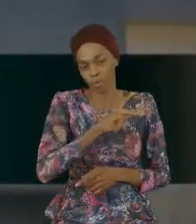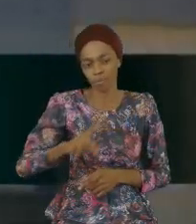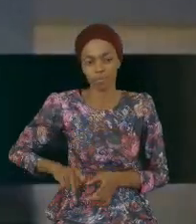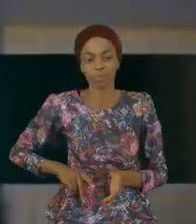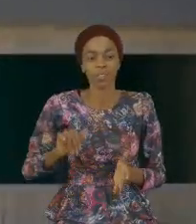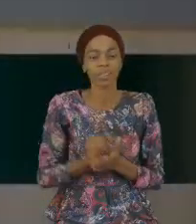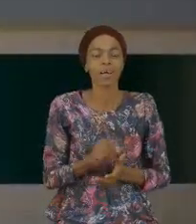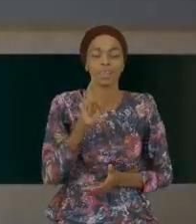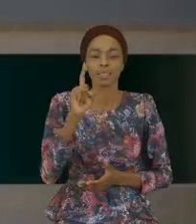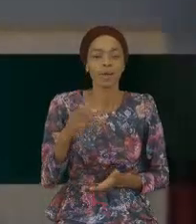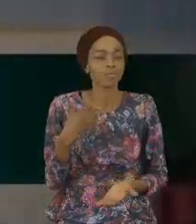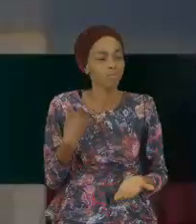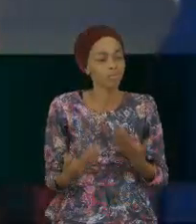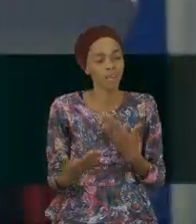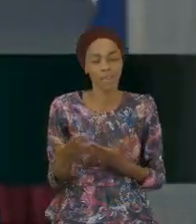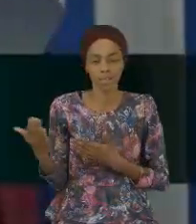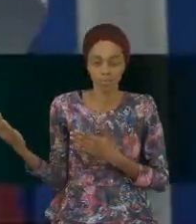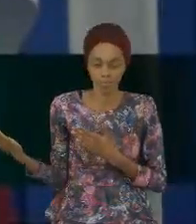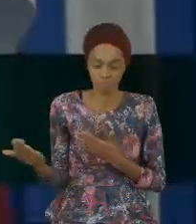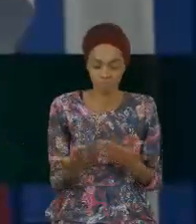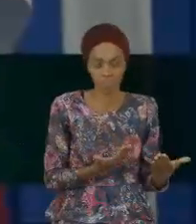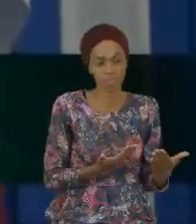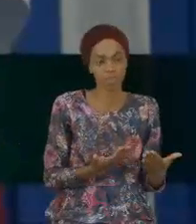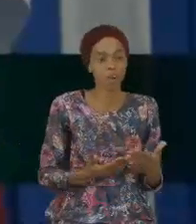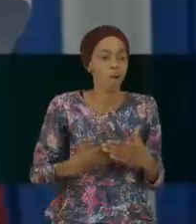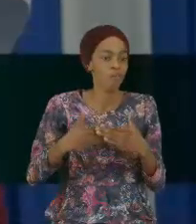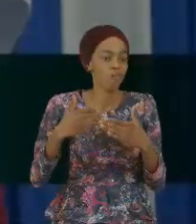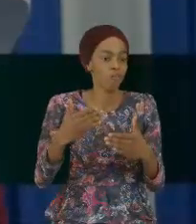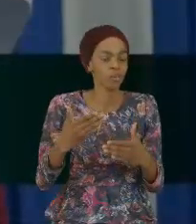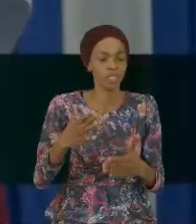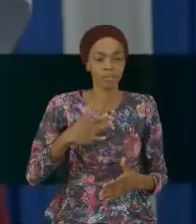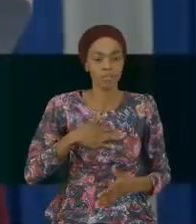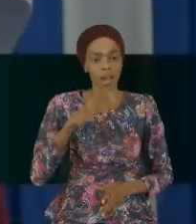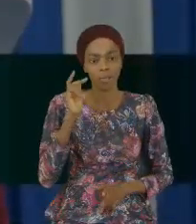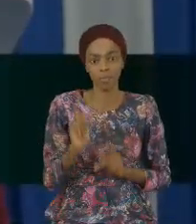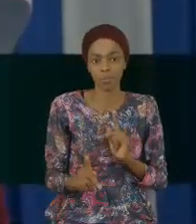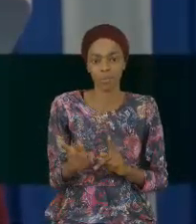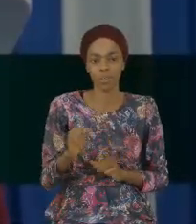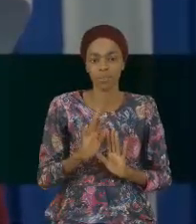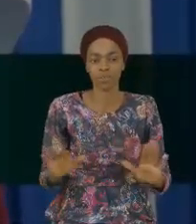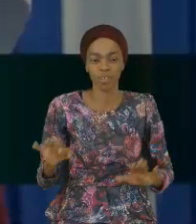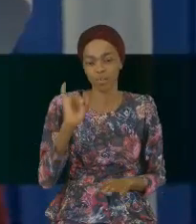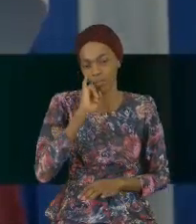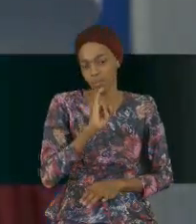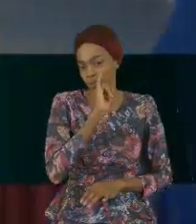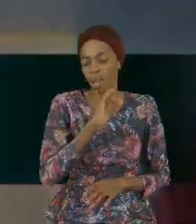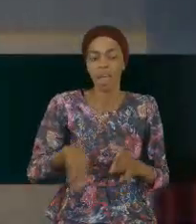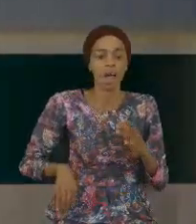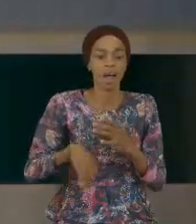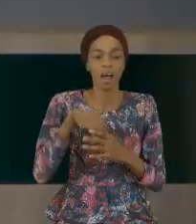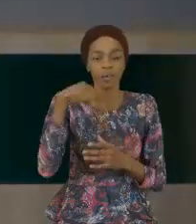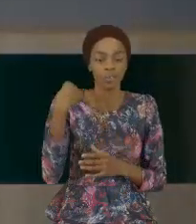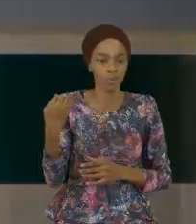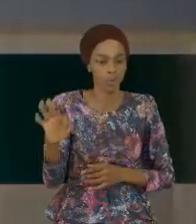thou mayest bring forth my people, the children of Israel, out